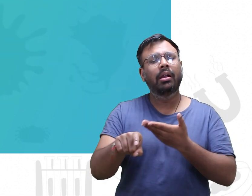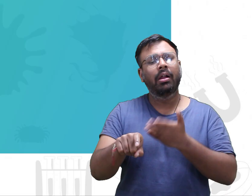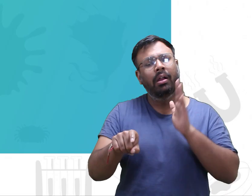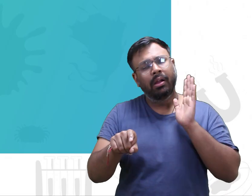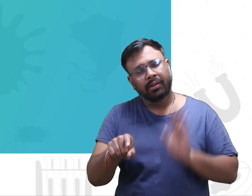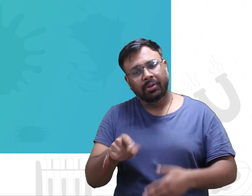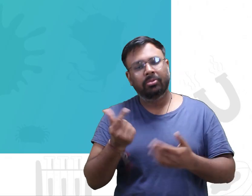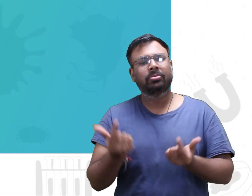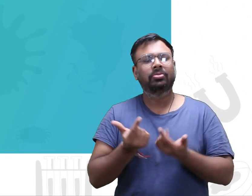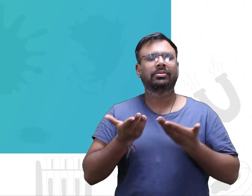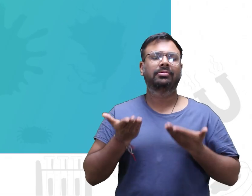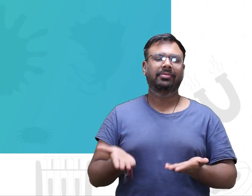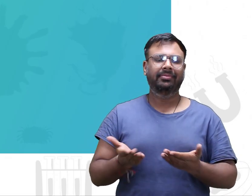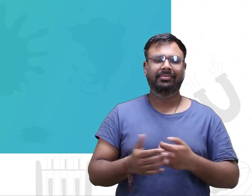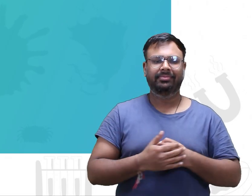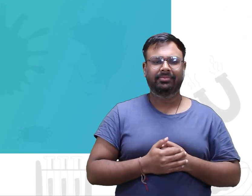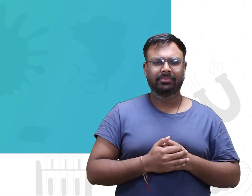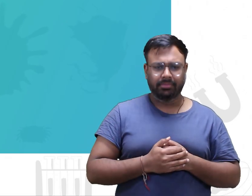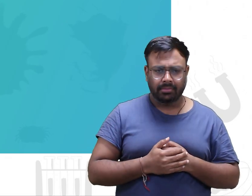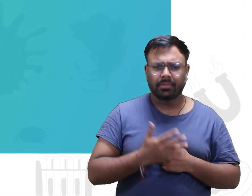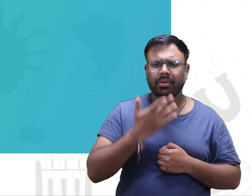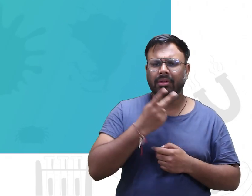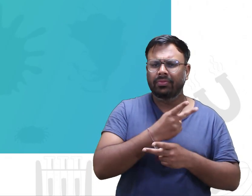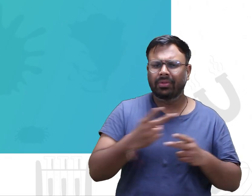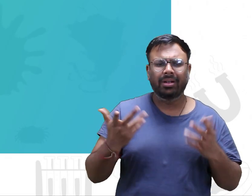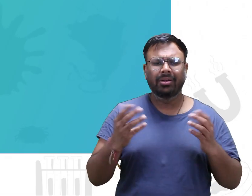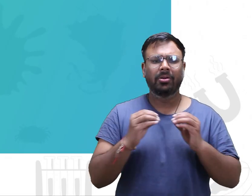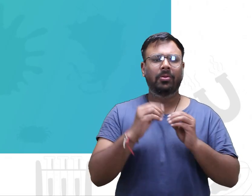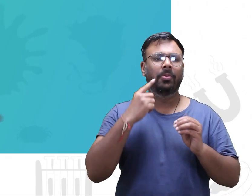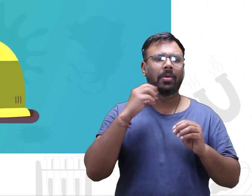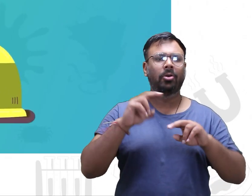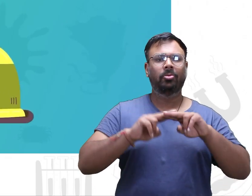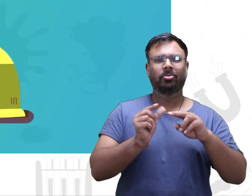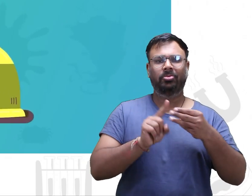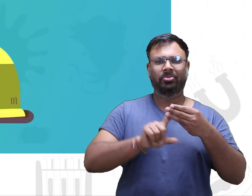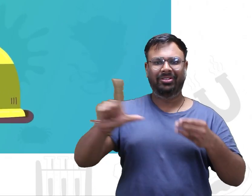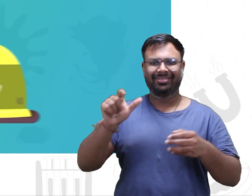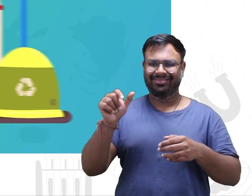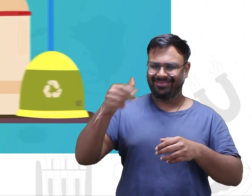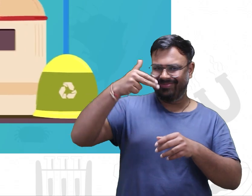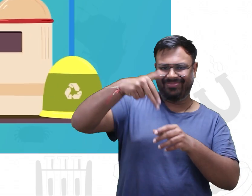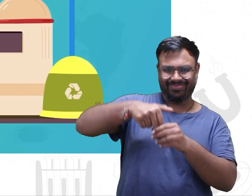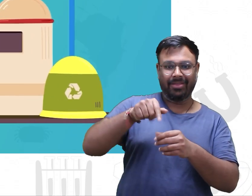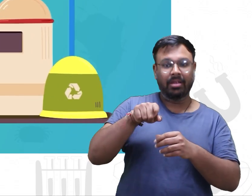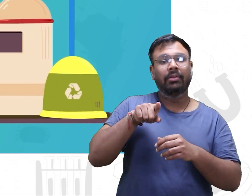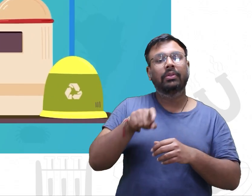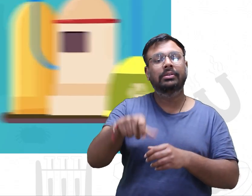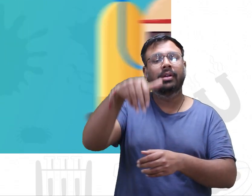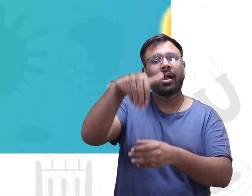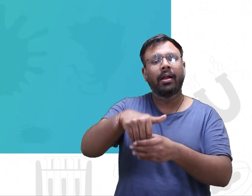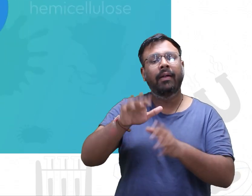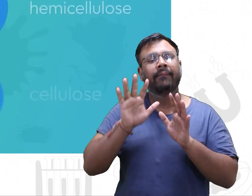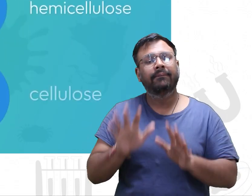how vibrant the colors are. You know that microbes were used to ink your clothes? Microbes are being used to produce ethanol